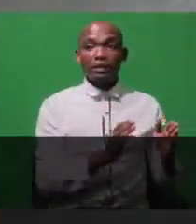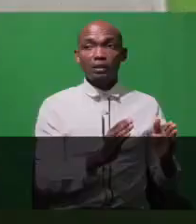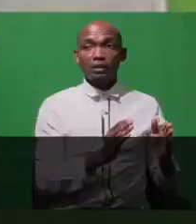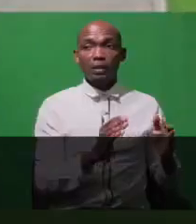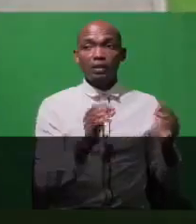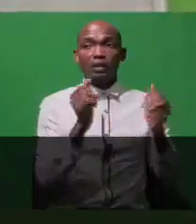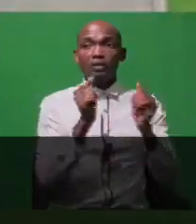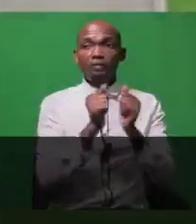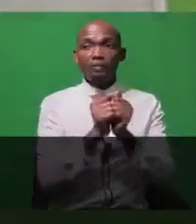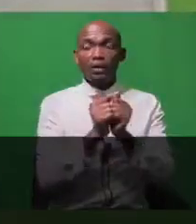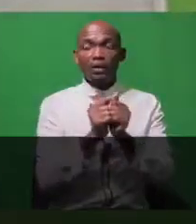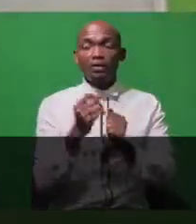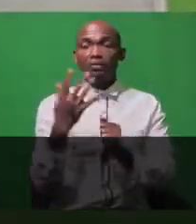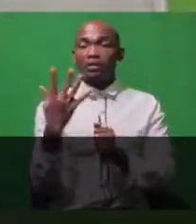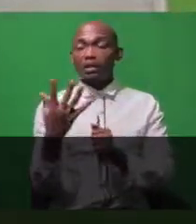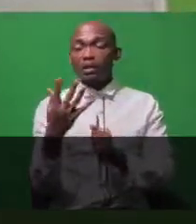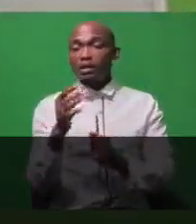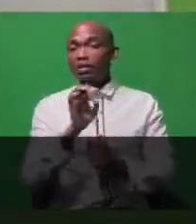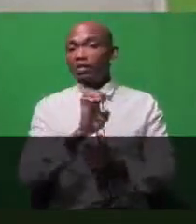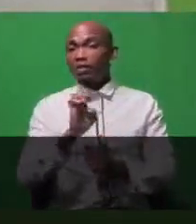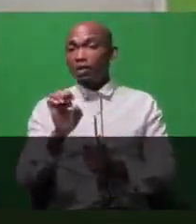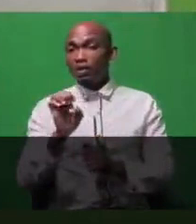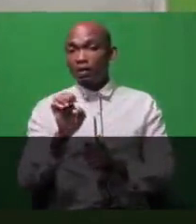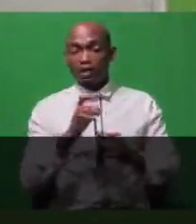15,000, add